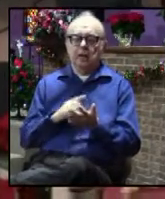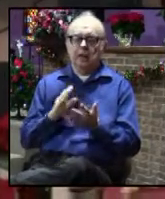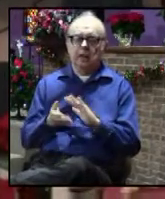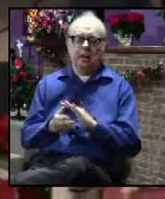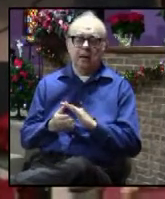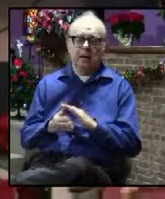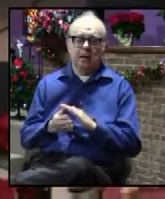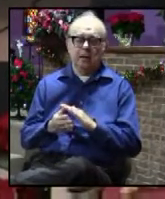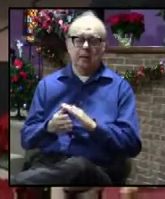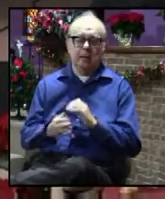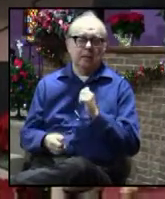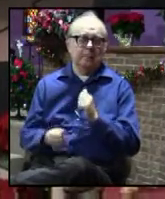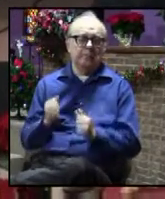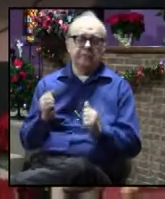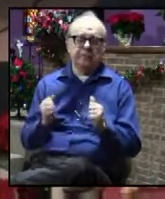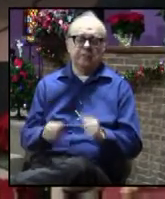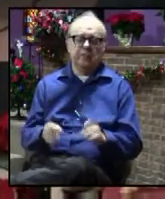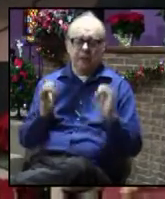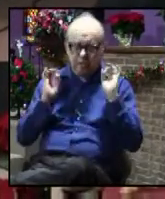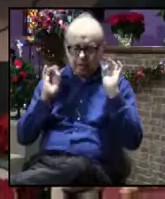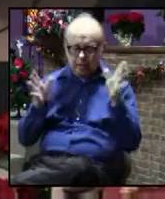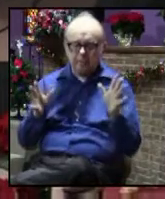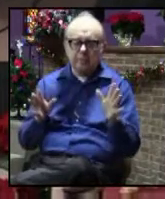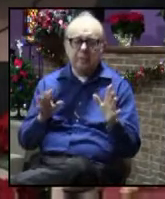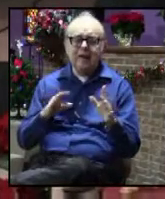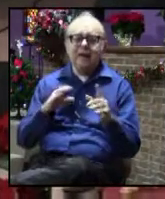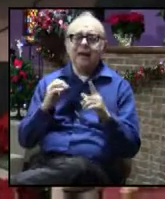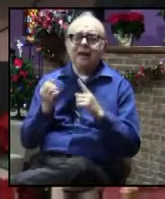becomes the most chaotic state. We don't want it.